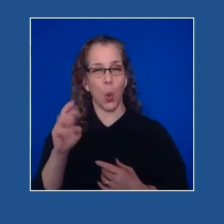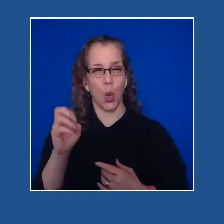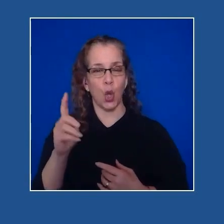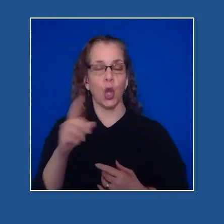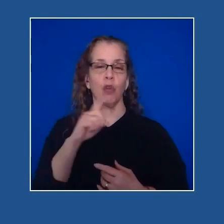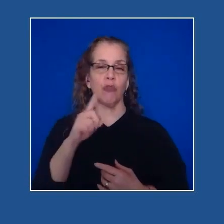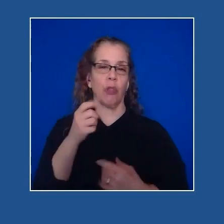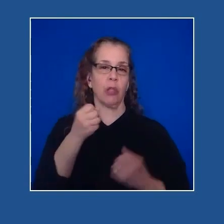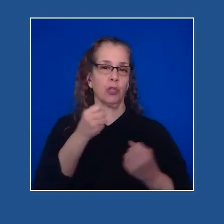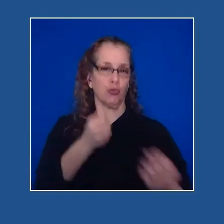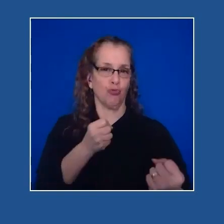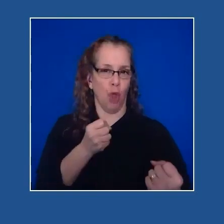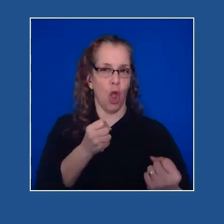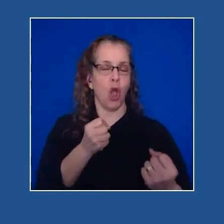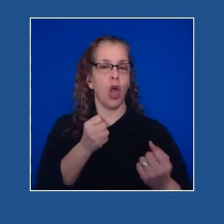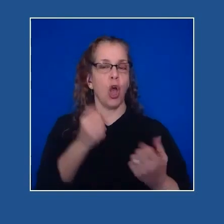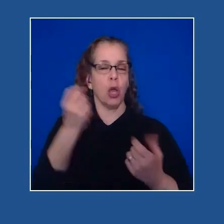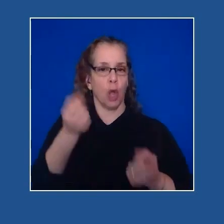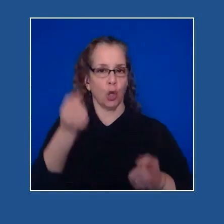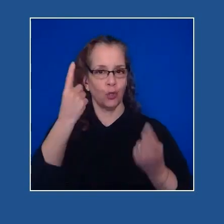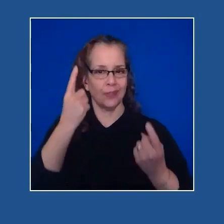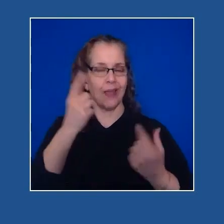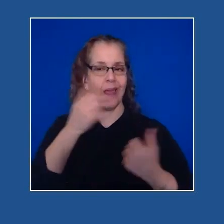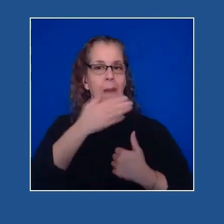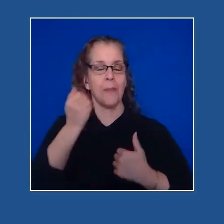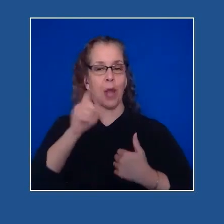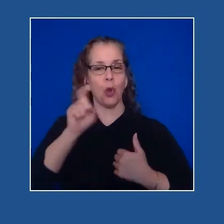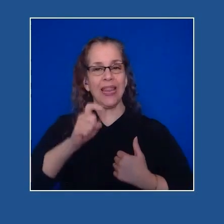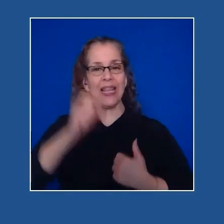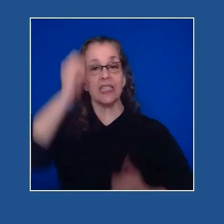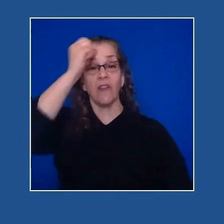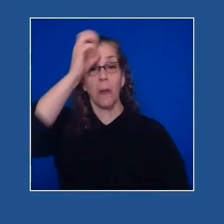of understanding better the needs of men with BPD.